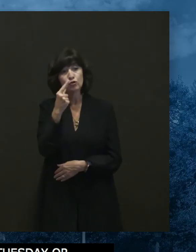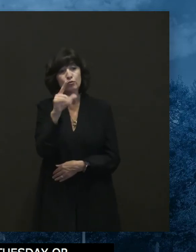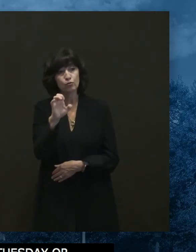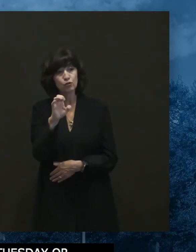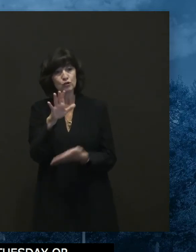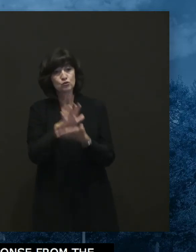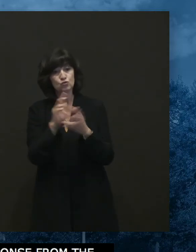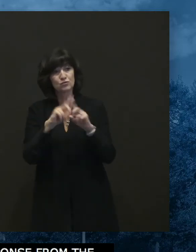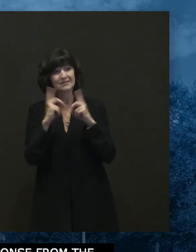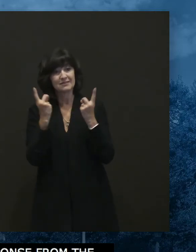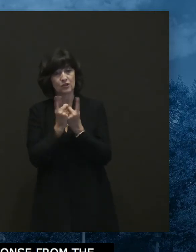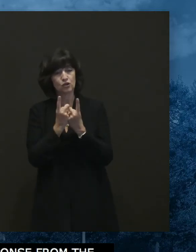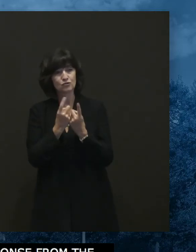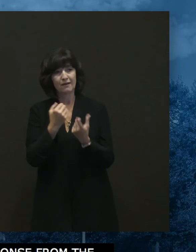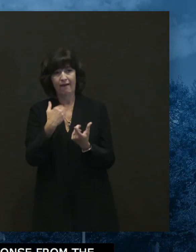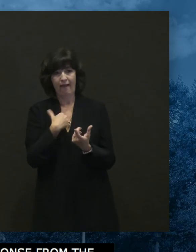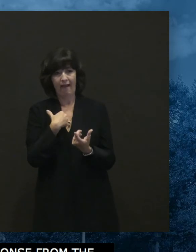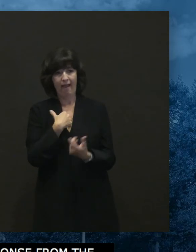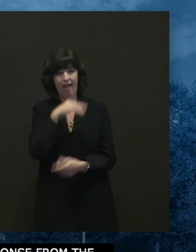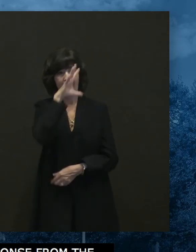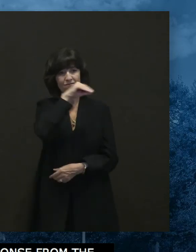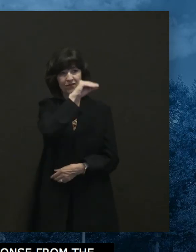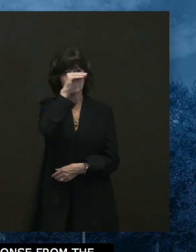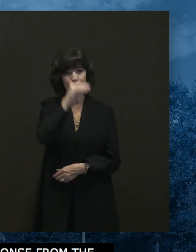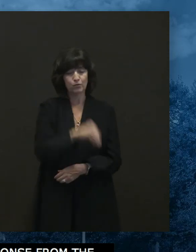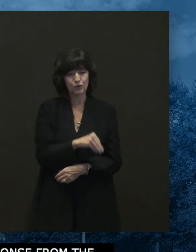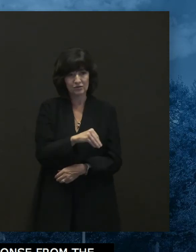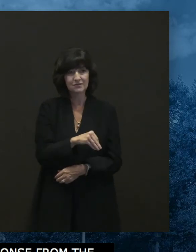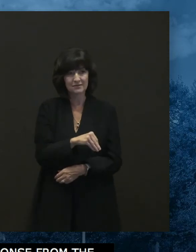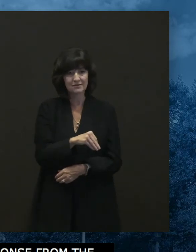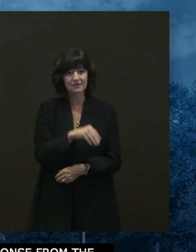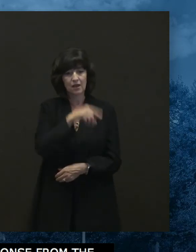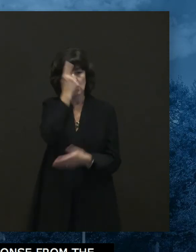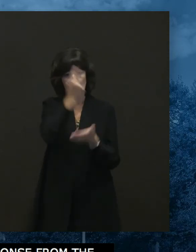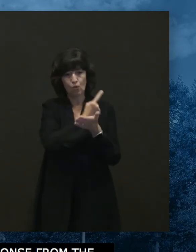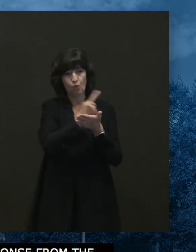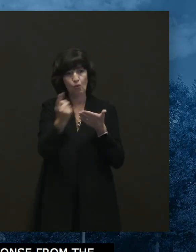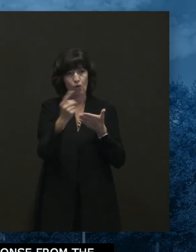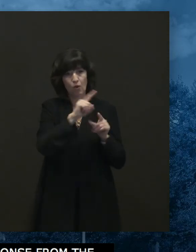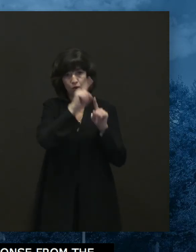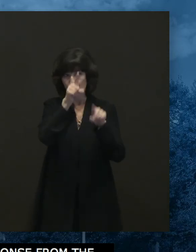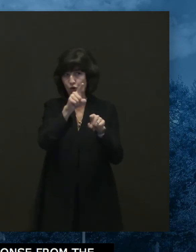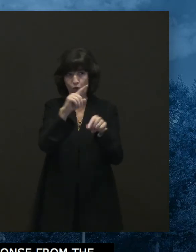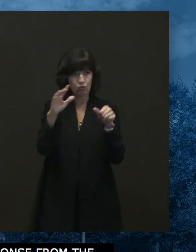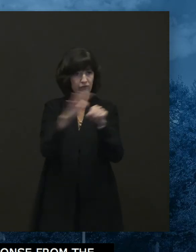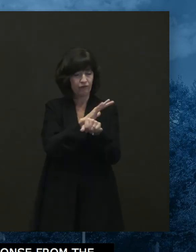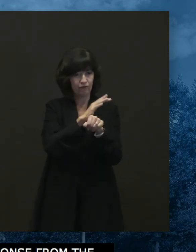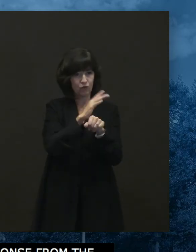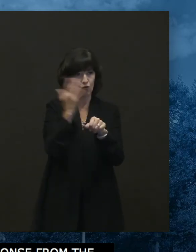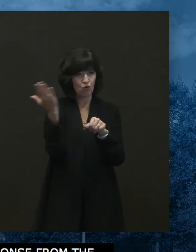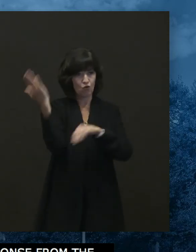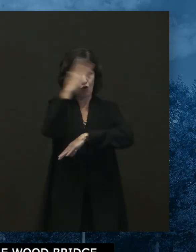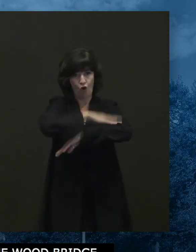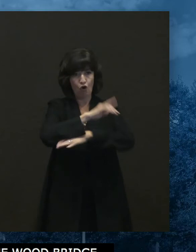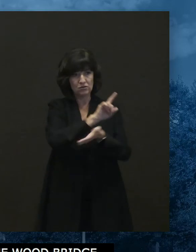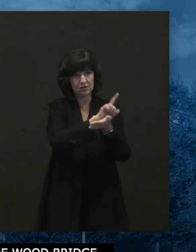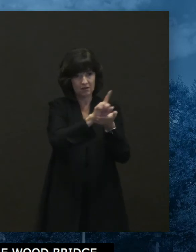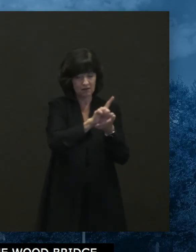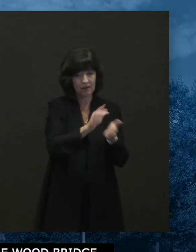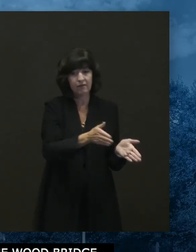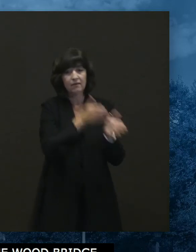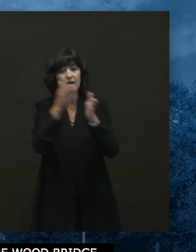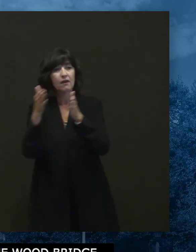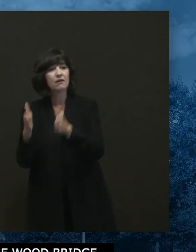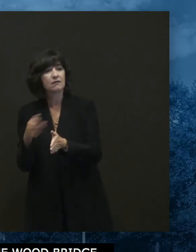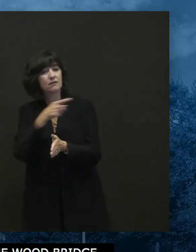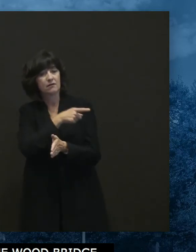want to come divided into half, literally, and you're in 1 week as a full-time student, and then next week you are remote and